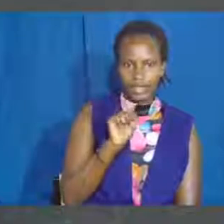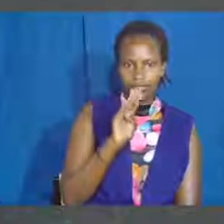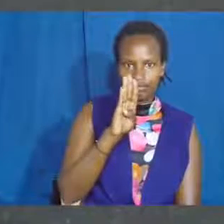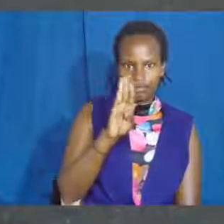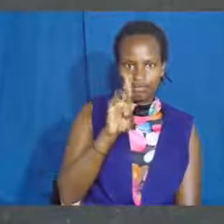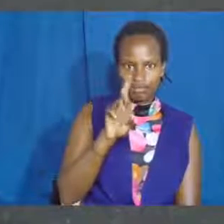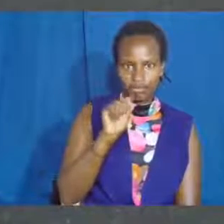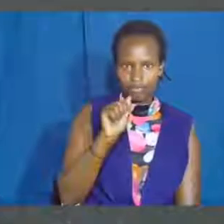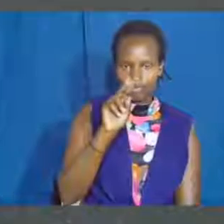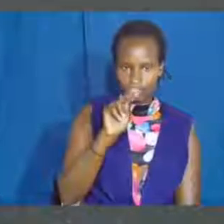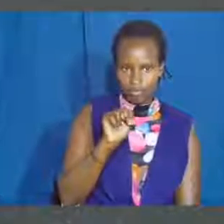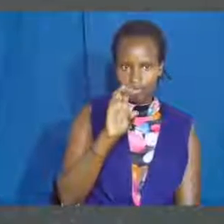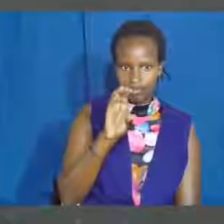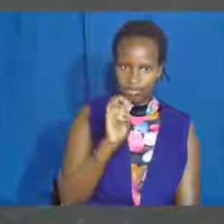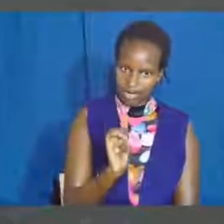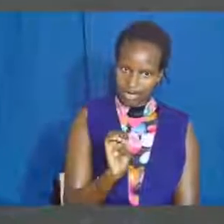cell membrane